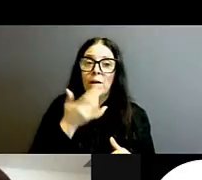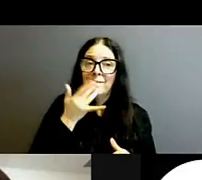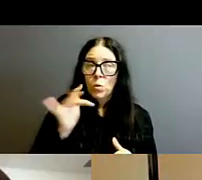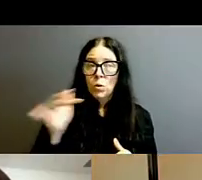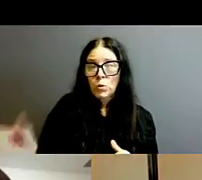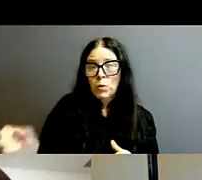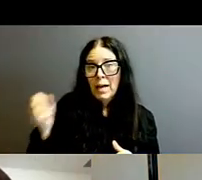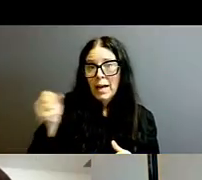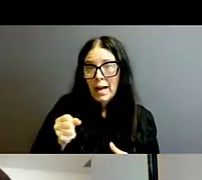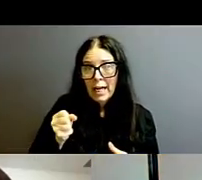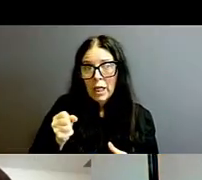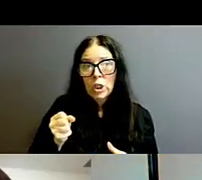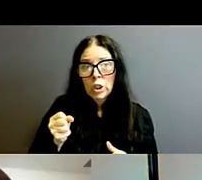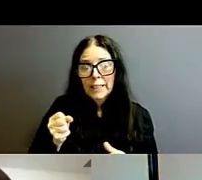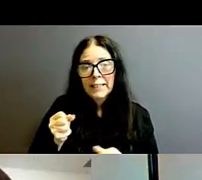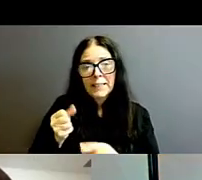a